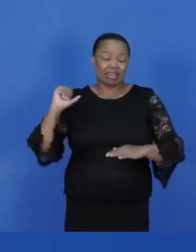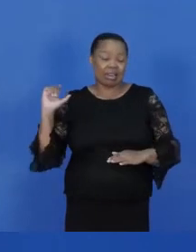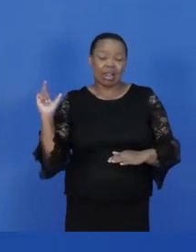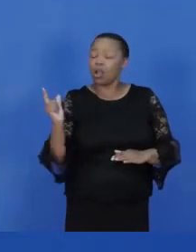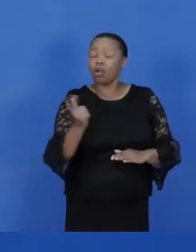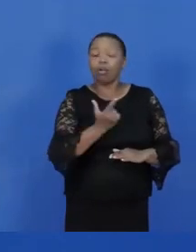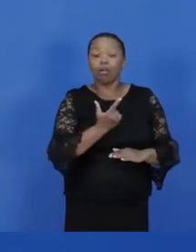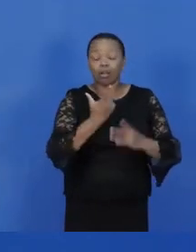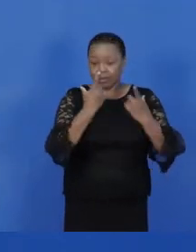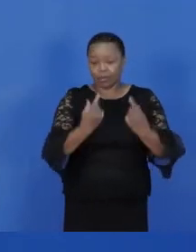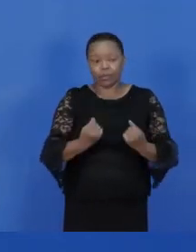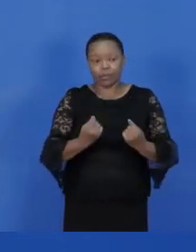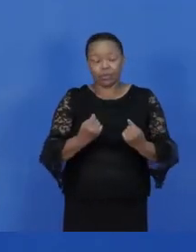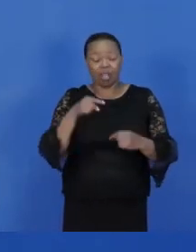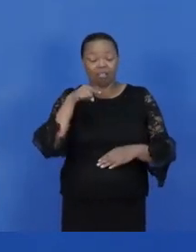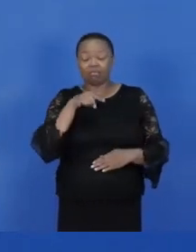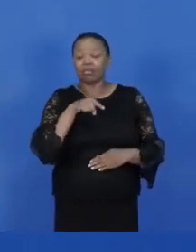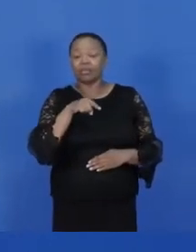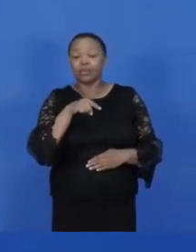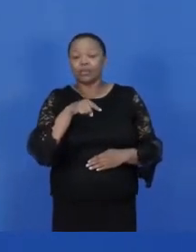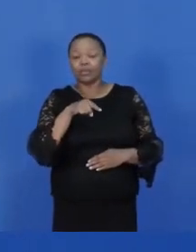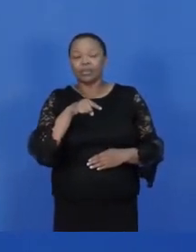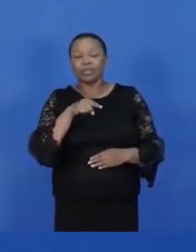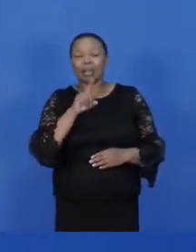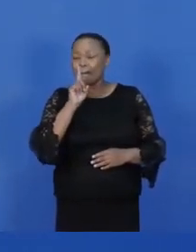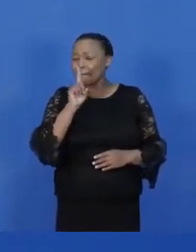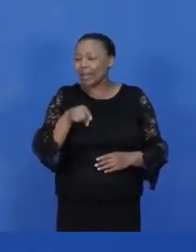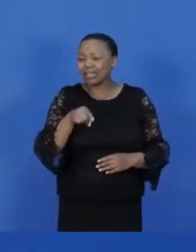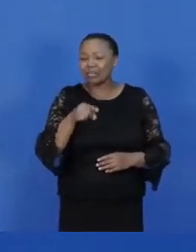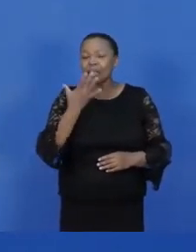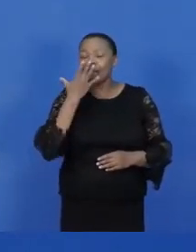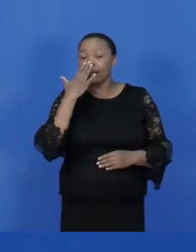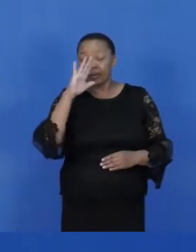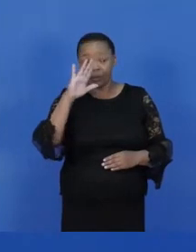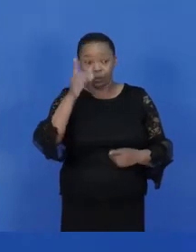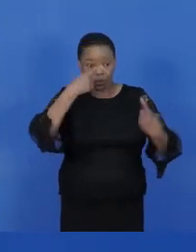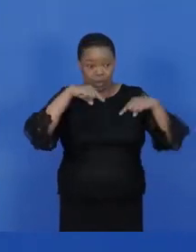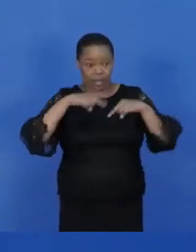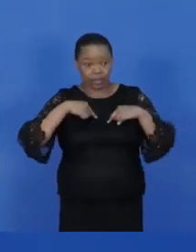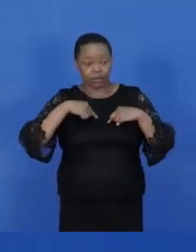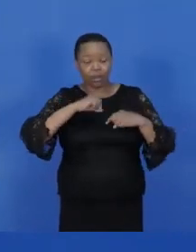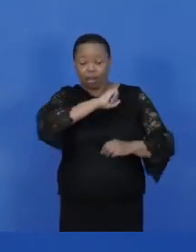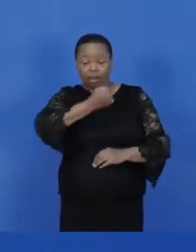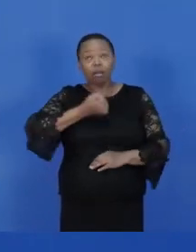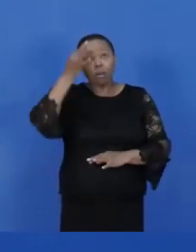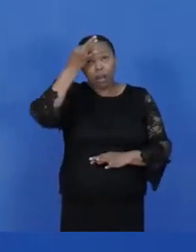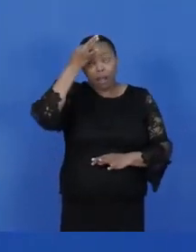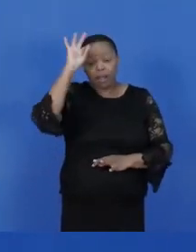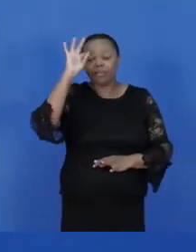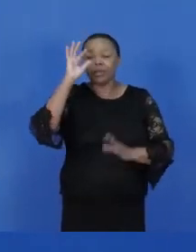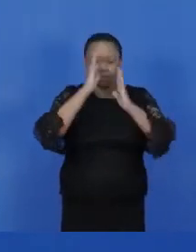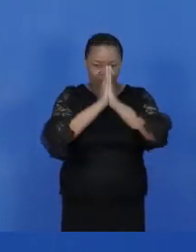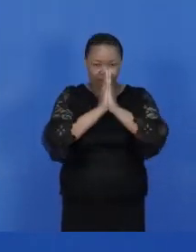in all that they do. This is, or this should be, the attitude of us praying for our government.